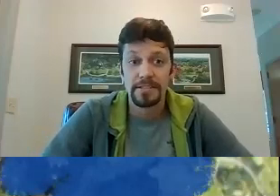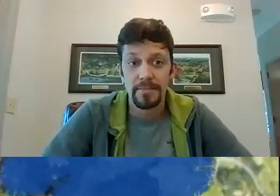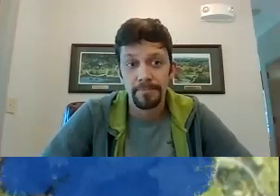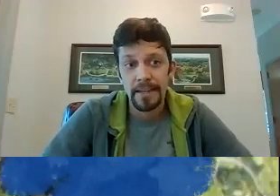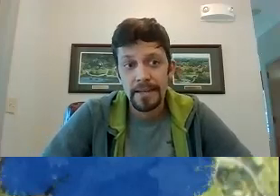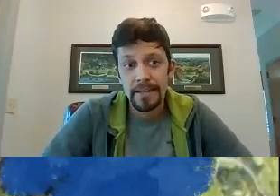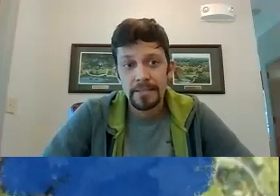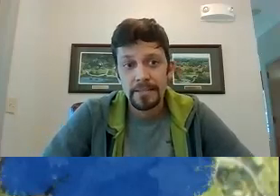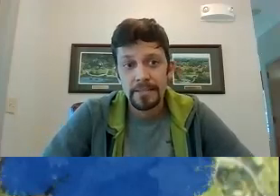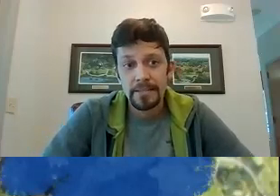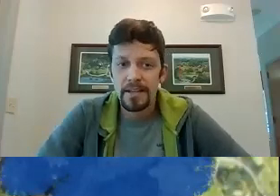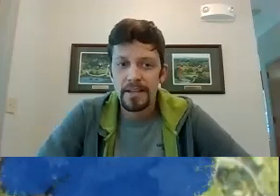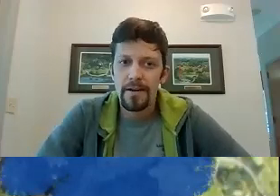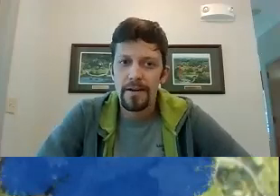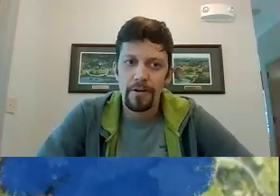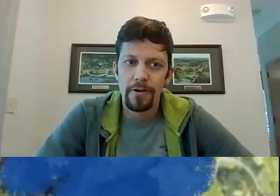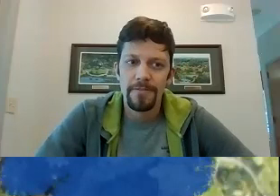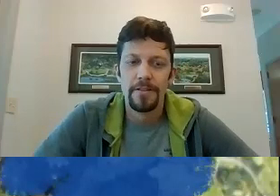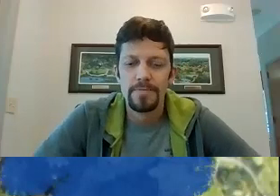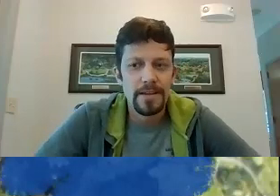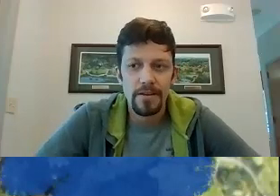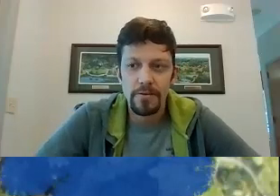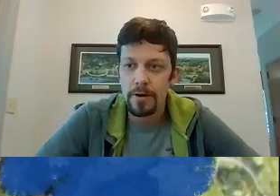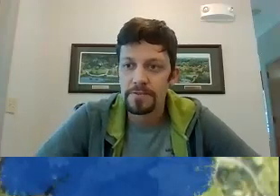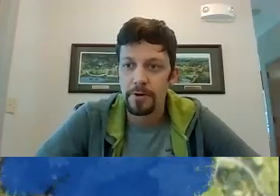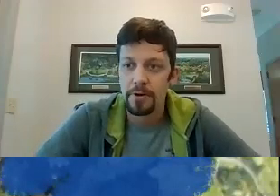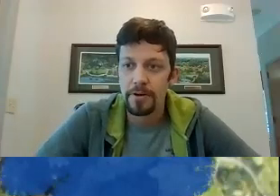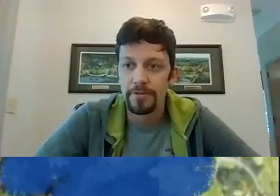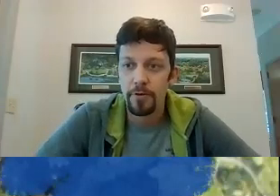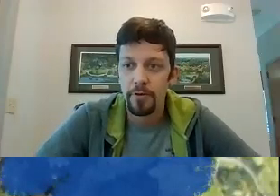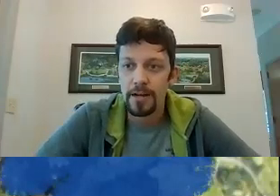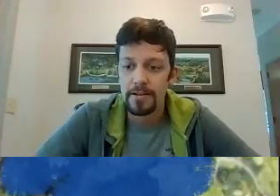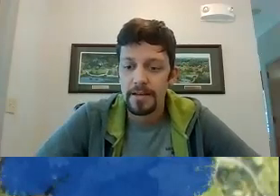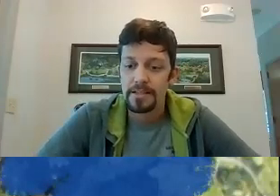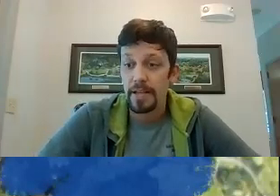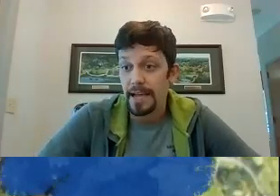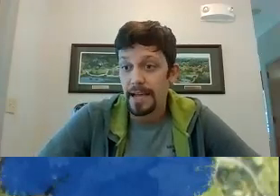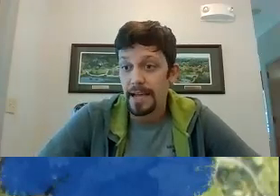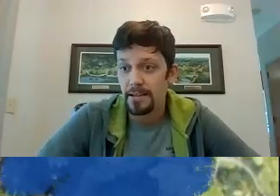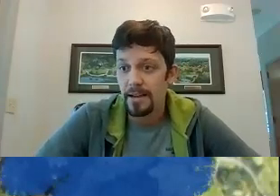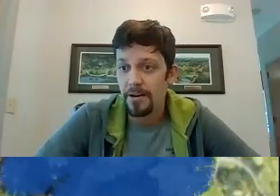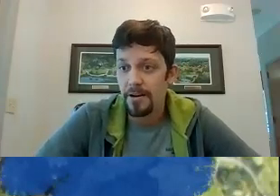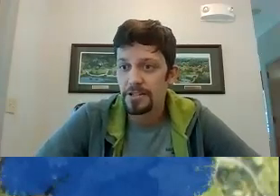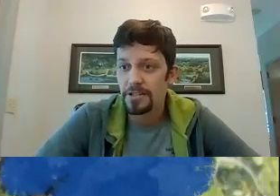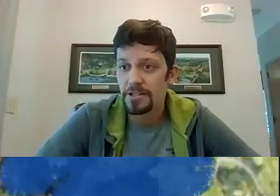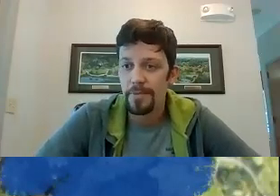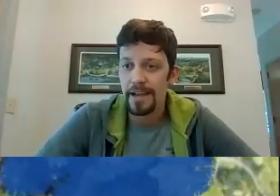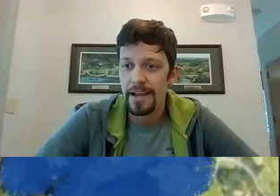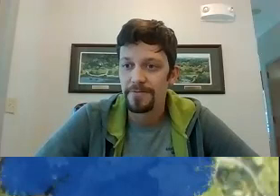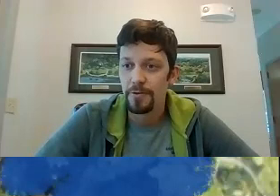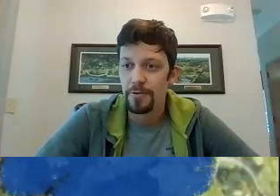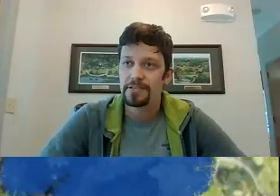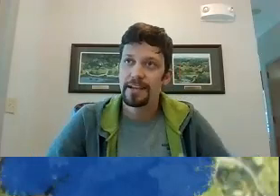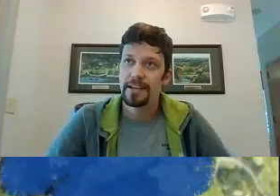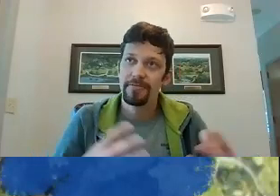here. So if you think about flora and fauna, there's maybe new terms for you. Flora is plants, and I always try to remember that as floral